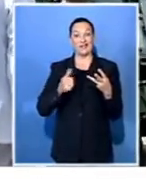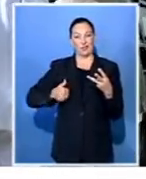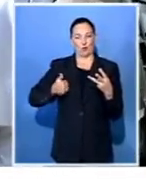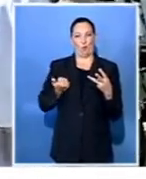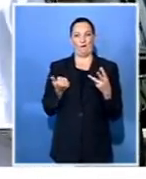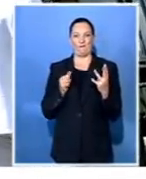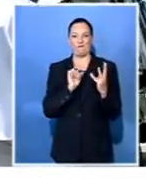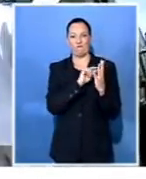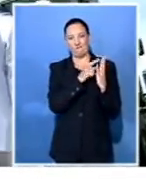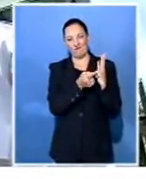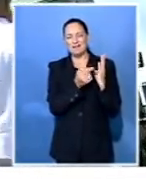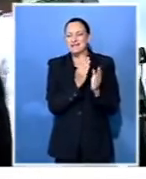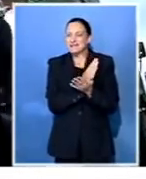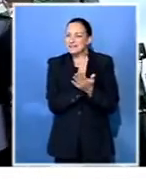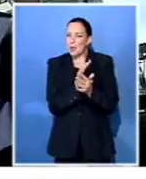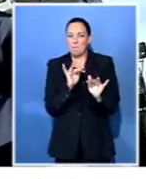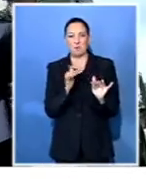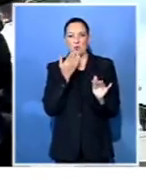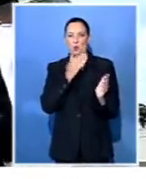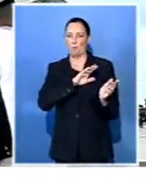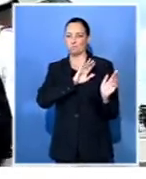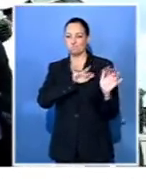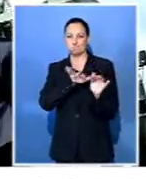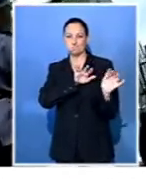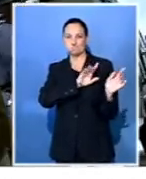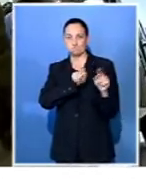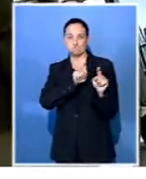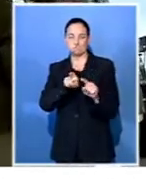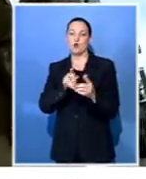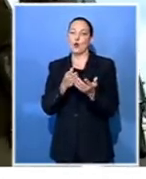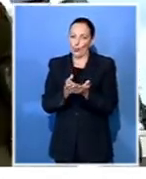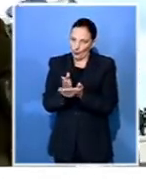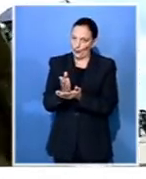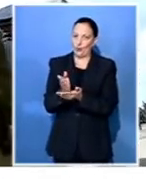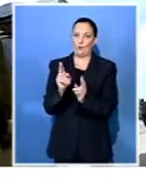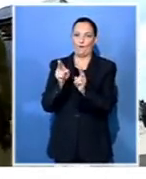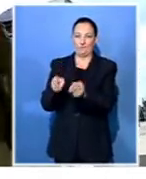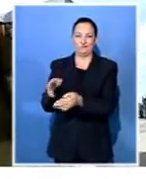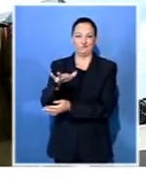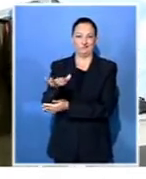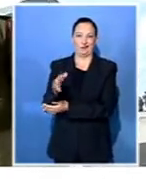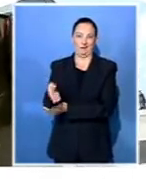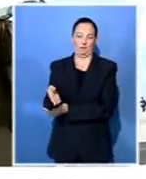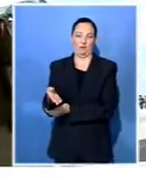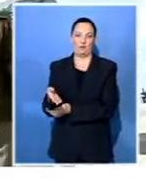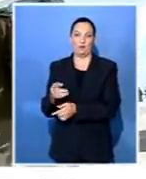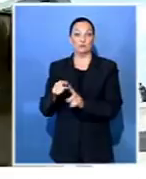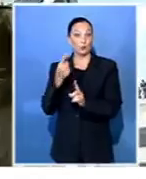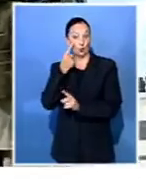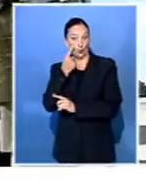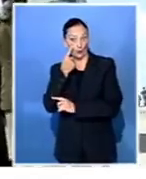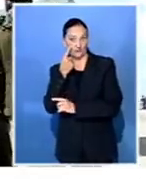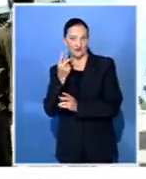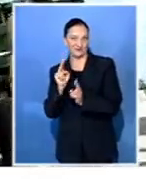Zanele, and some of the people who attended will be able to go through to the cemetery to